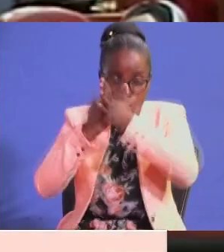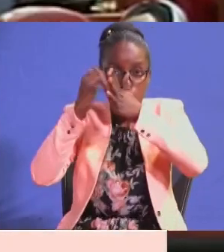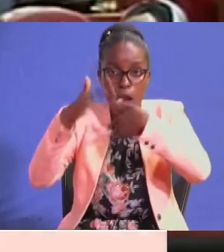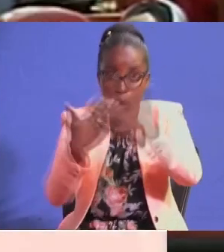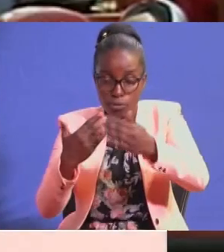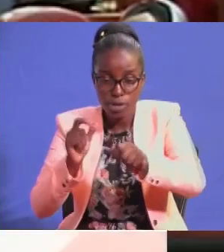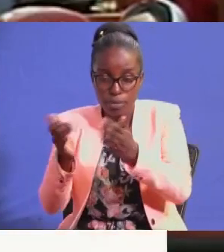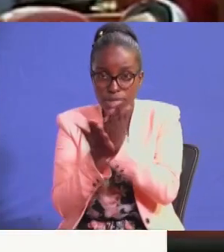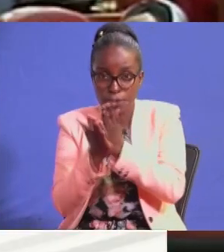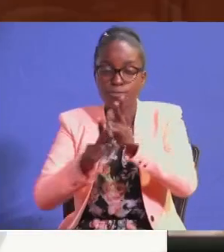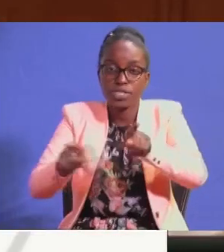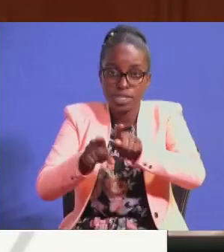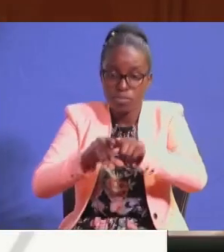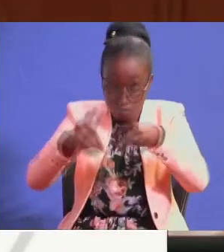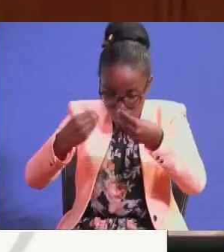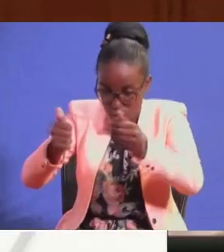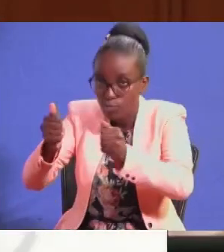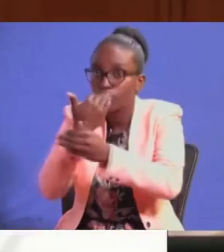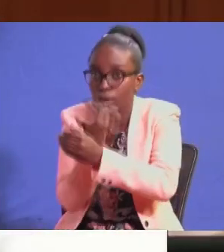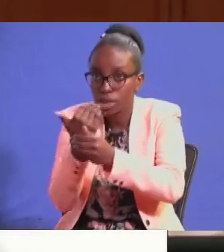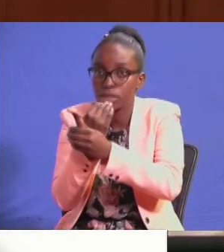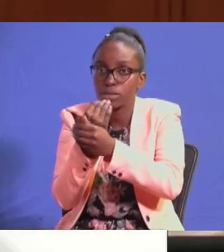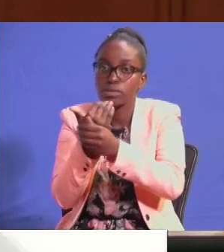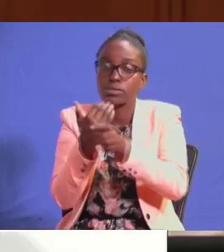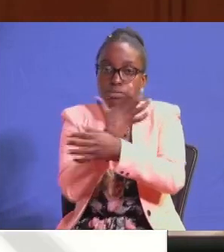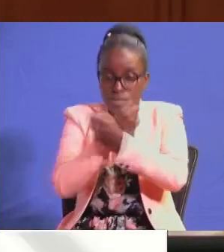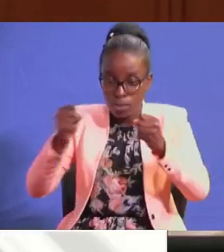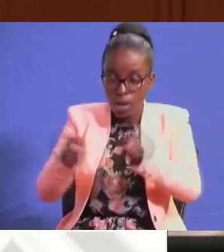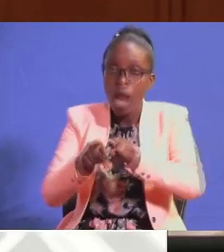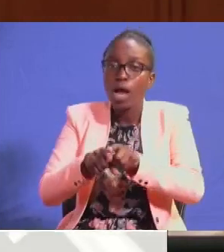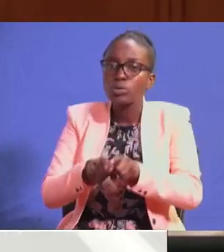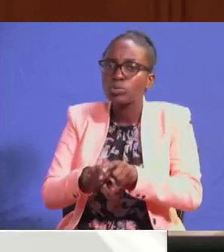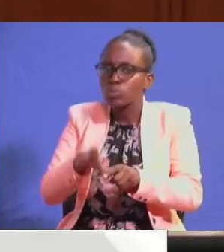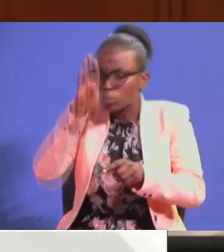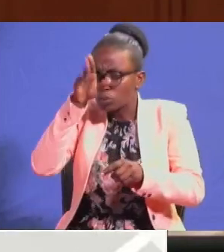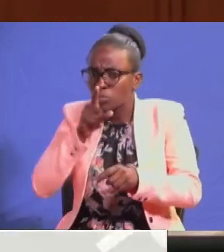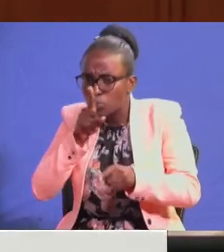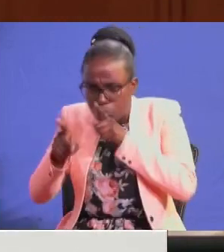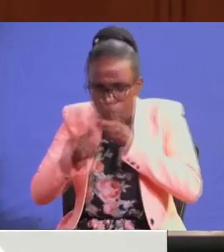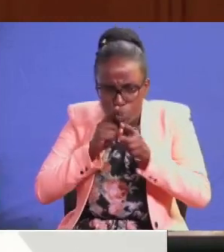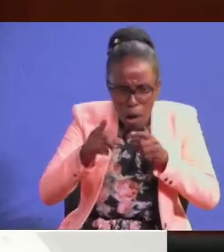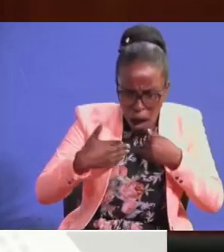Service, insubordination to the President, bullying public officers, and involvement in corrupt